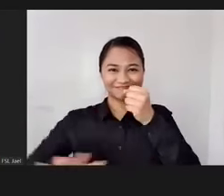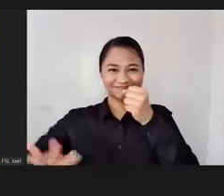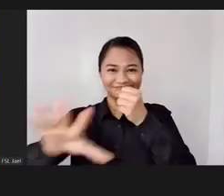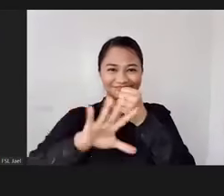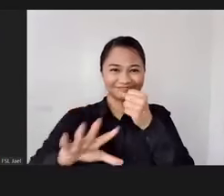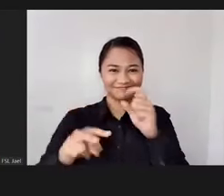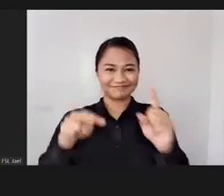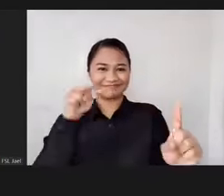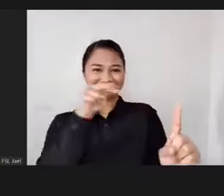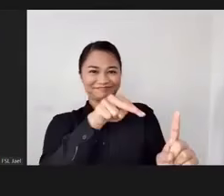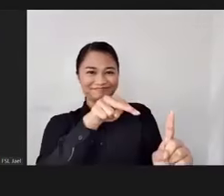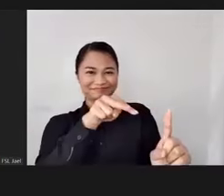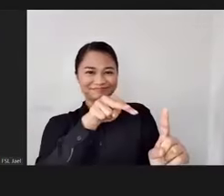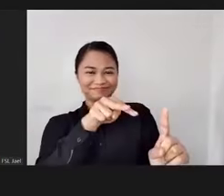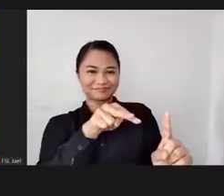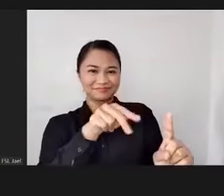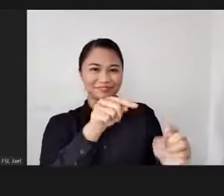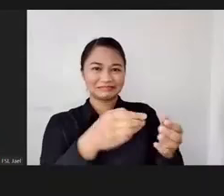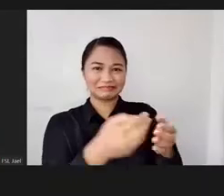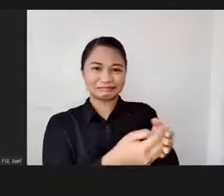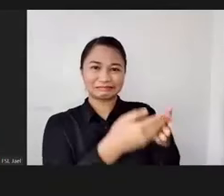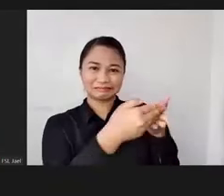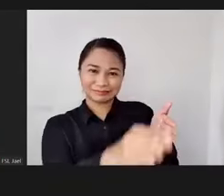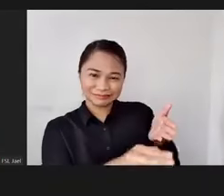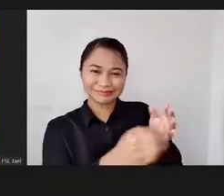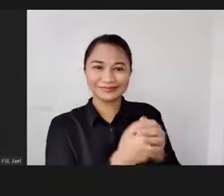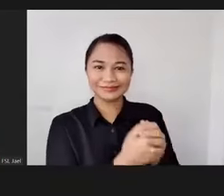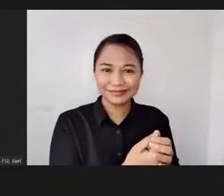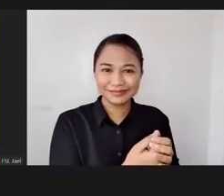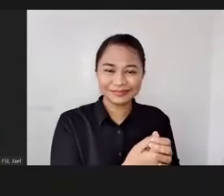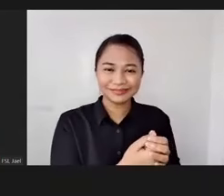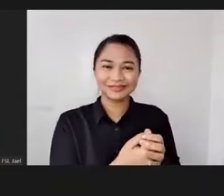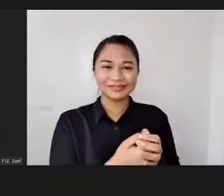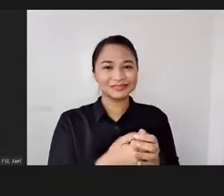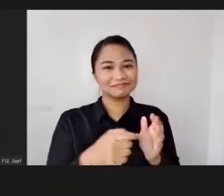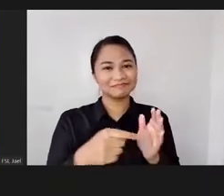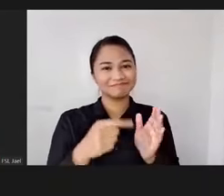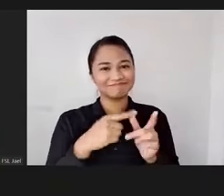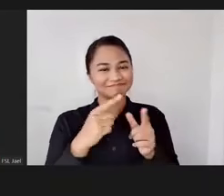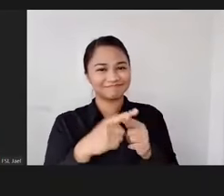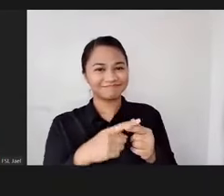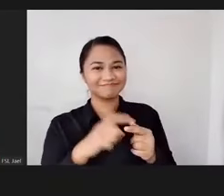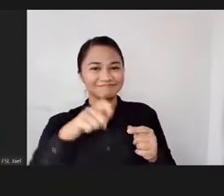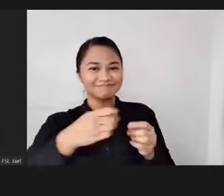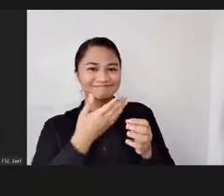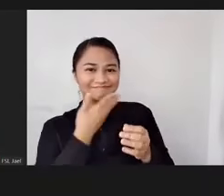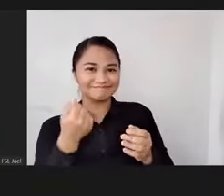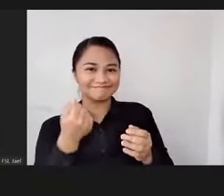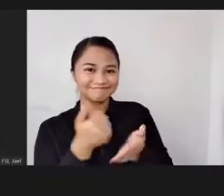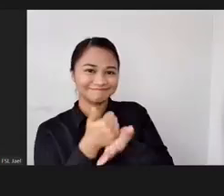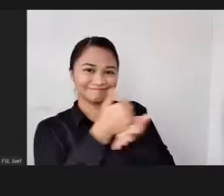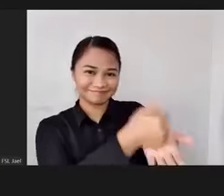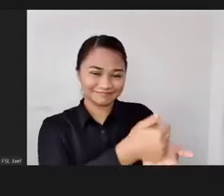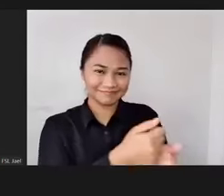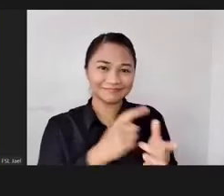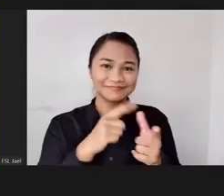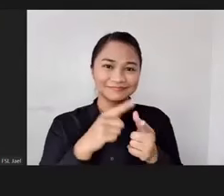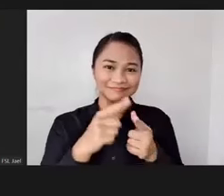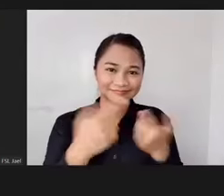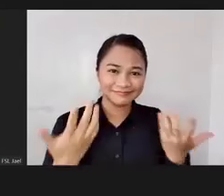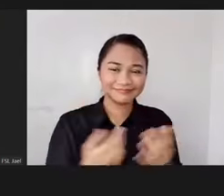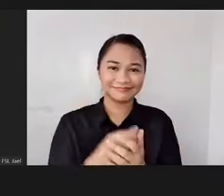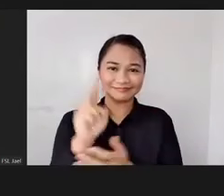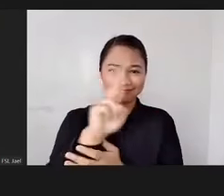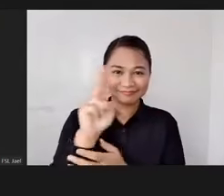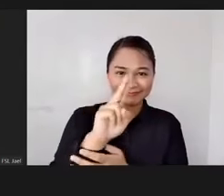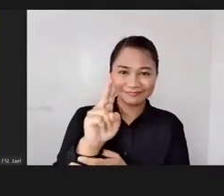resources, agencies, and the socially excluded population themselves, not embracing their identity. So we need a